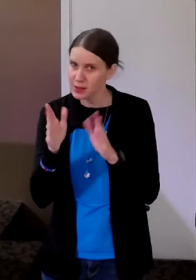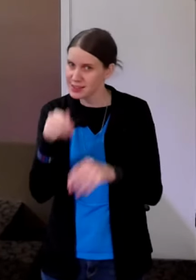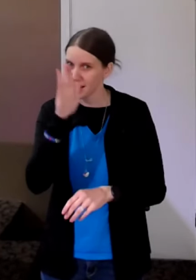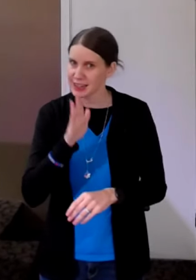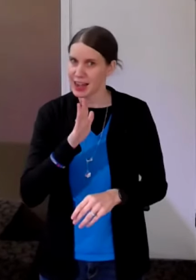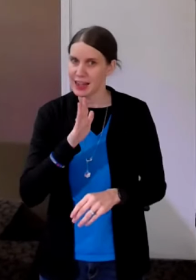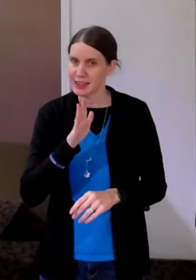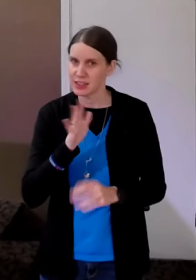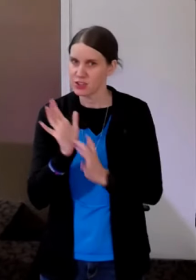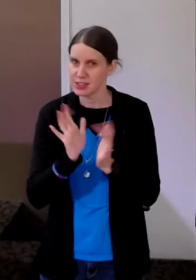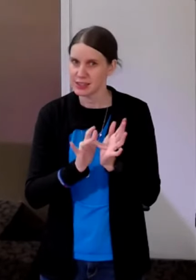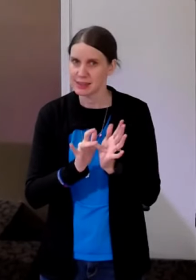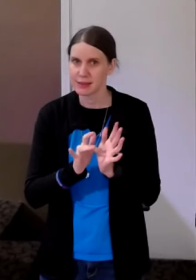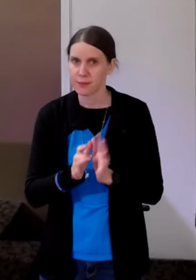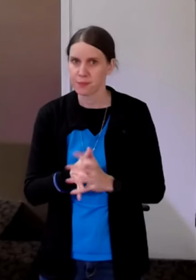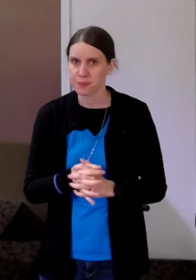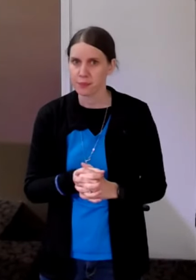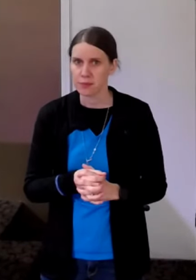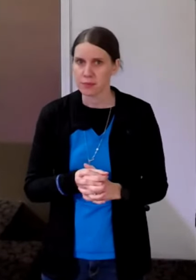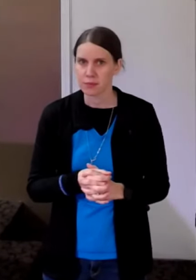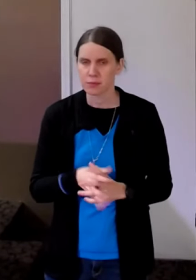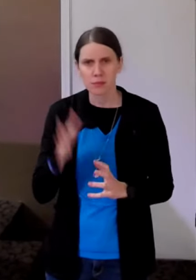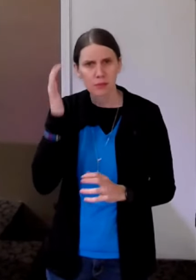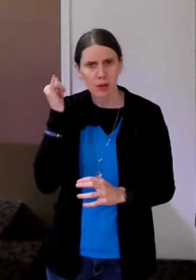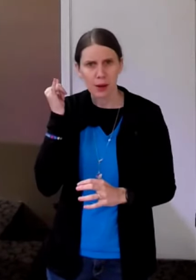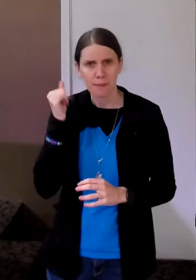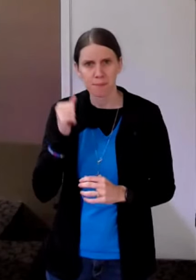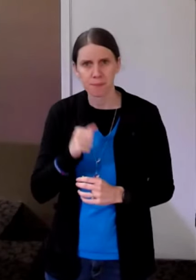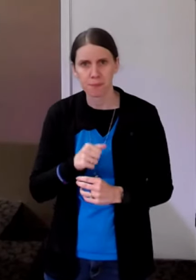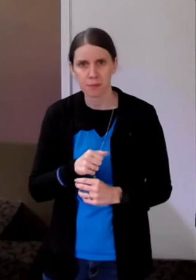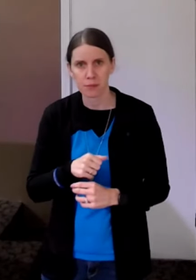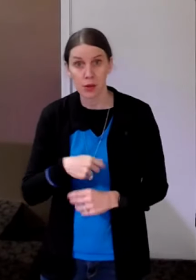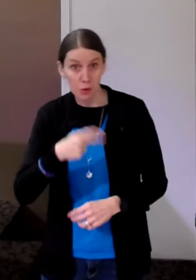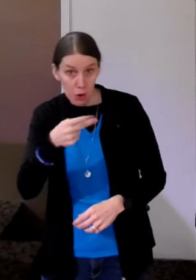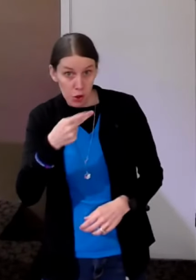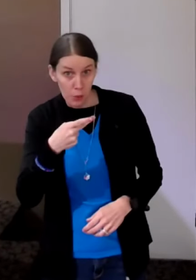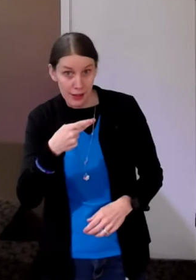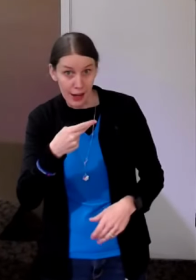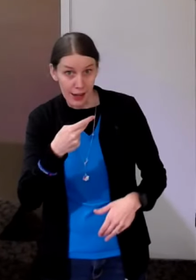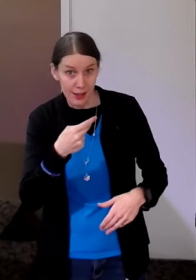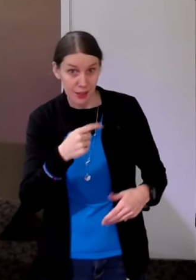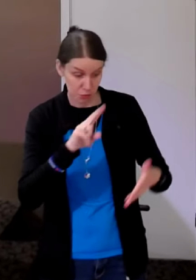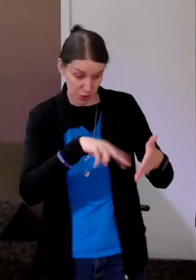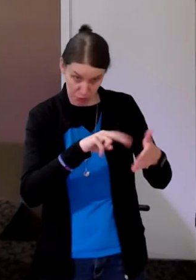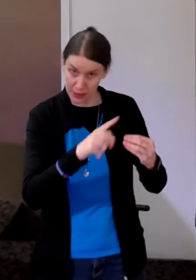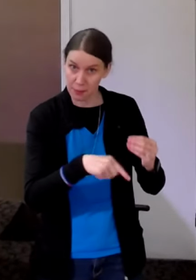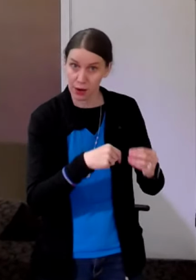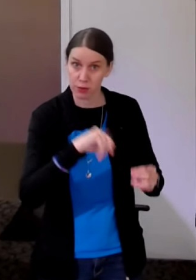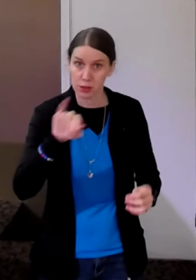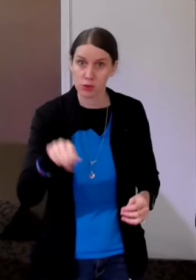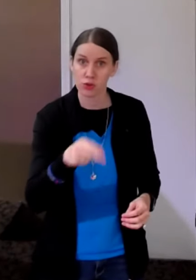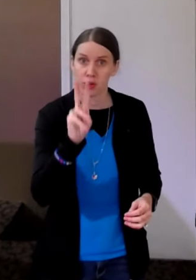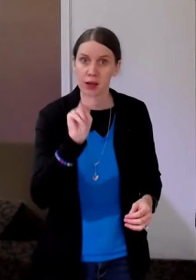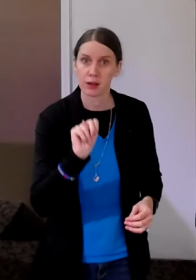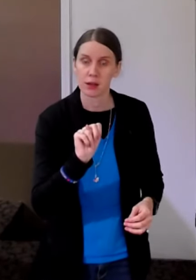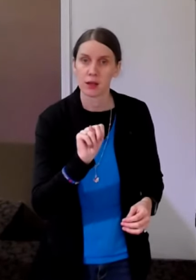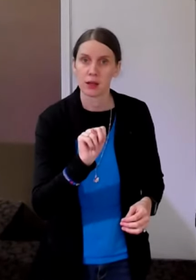on Jesus. Amen. So that we, as John the Baptist, here in this passage of Scripture,